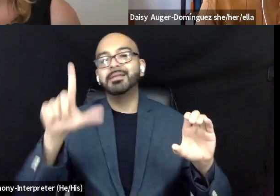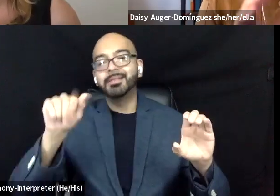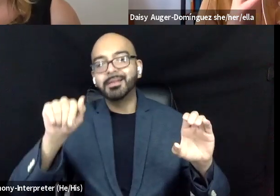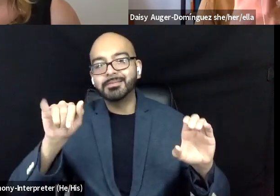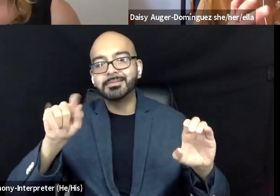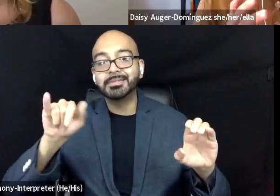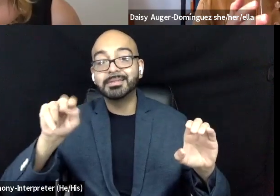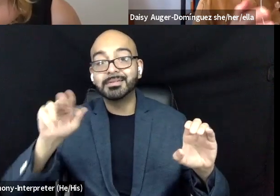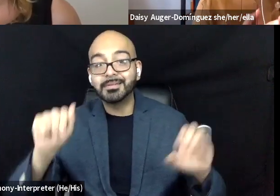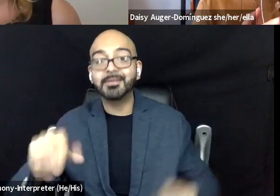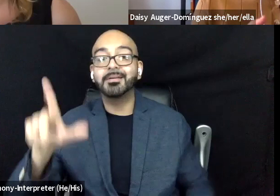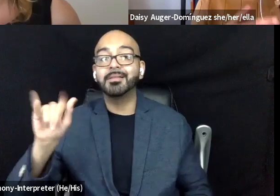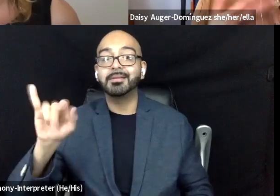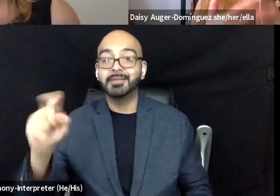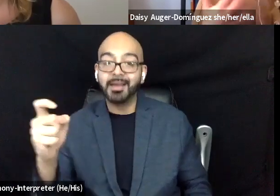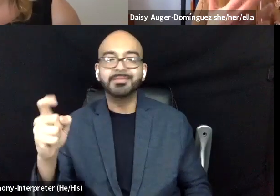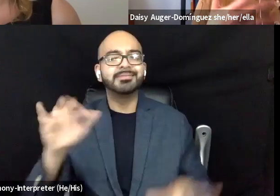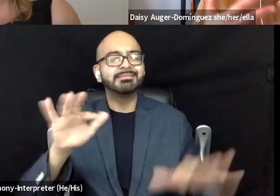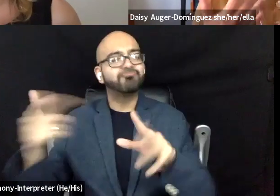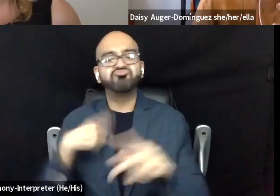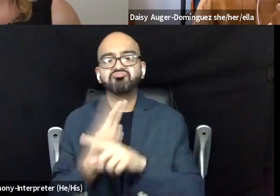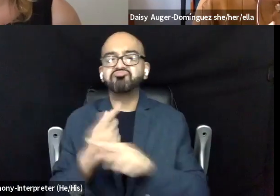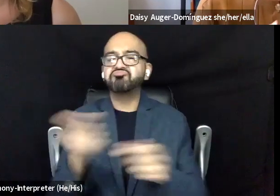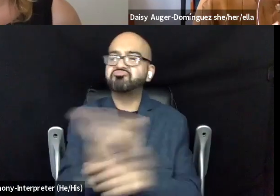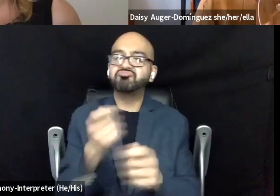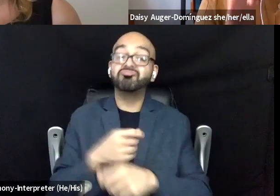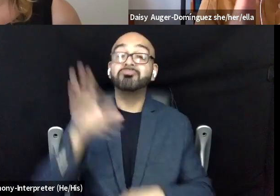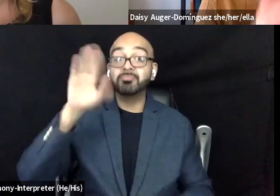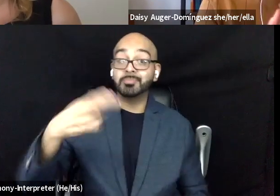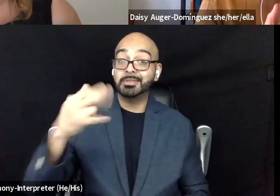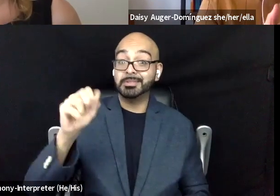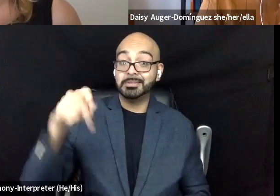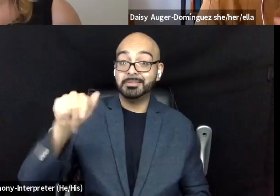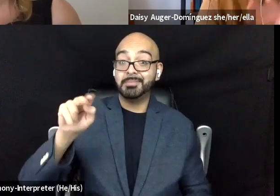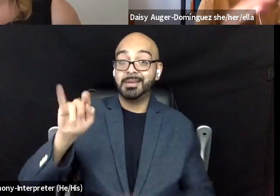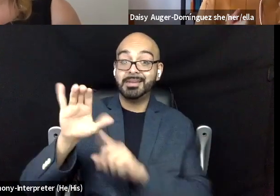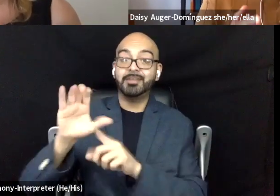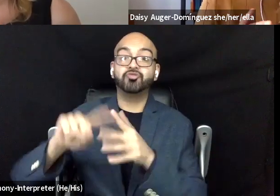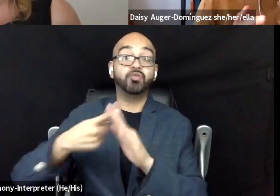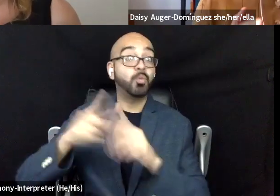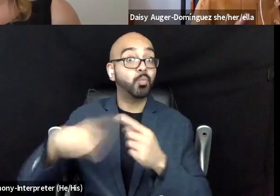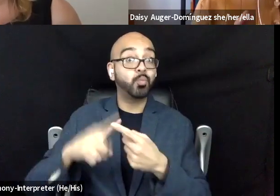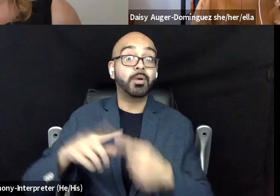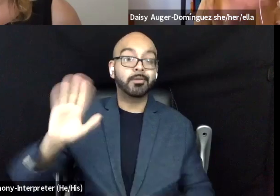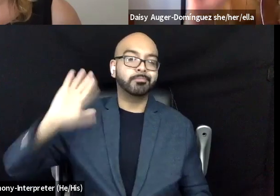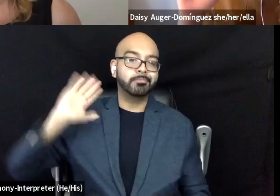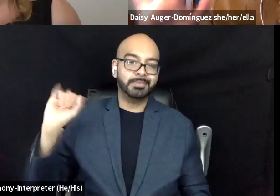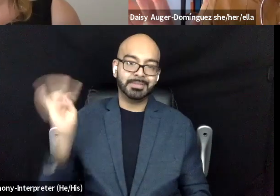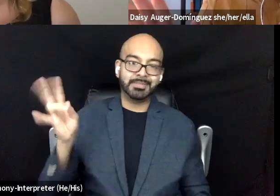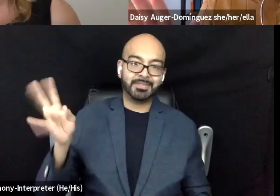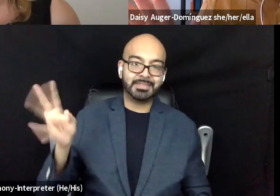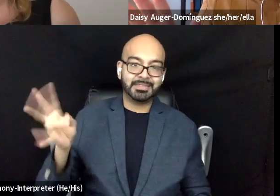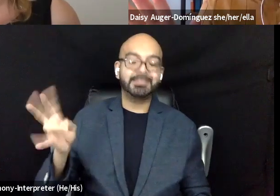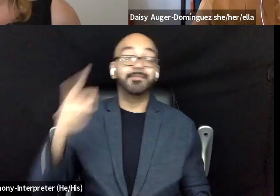Hispanic is the official term that began to be used in the 1970s by the US government for anyone from Latin American or